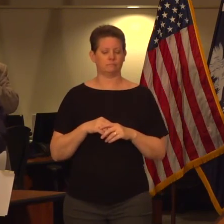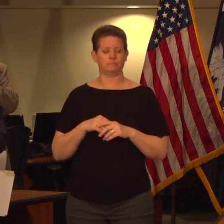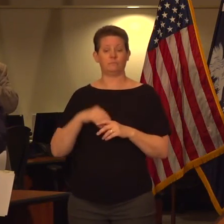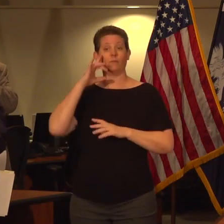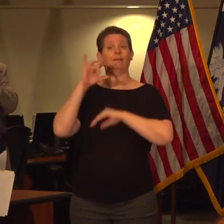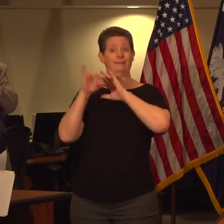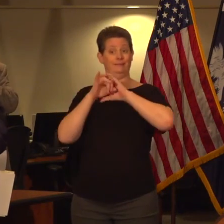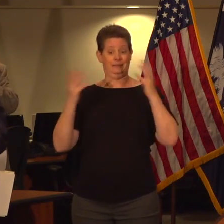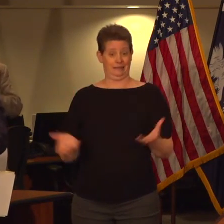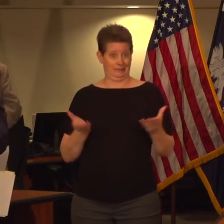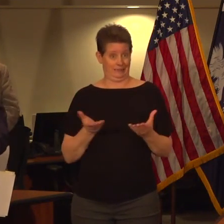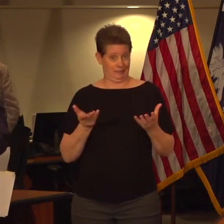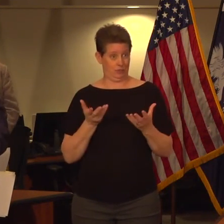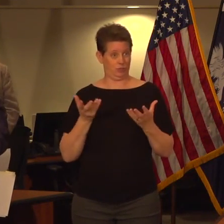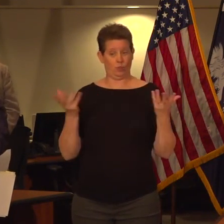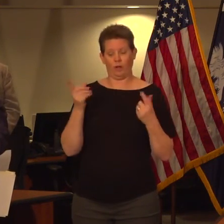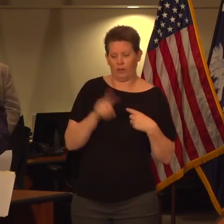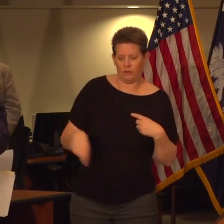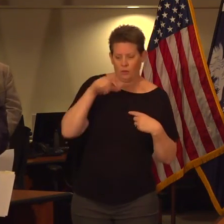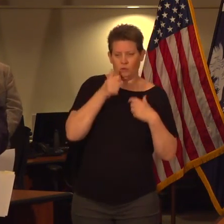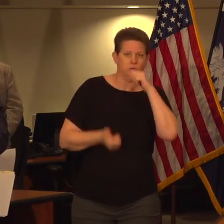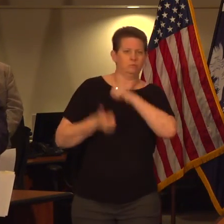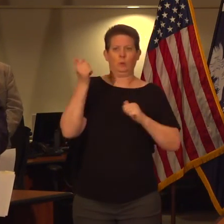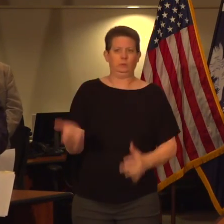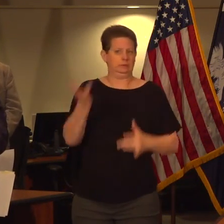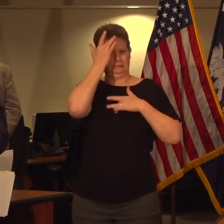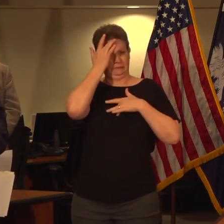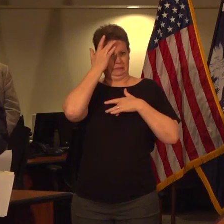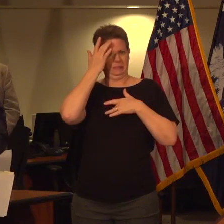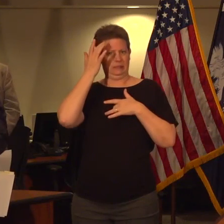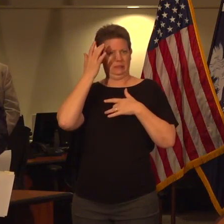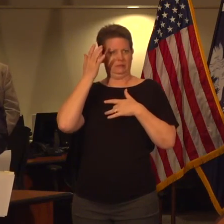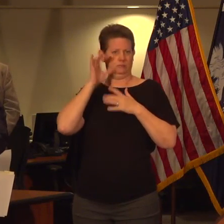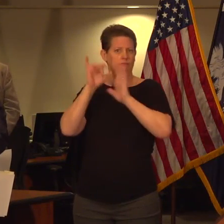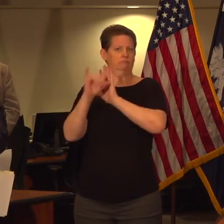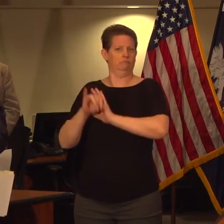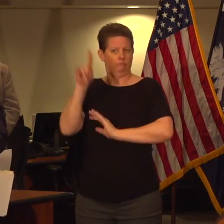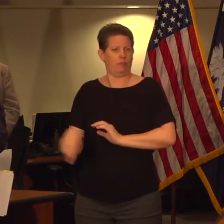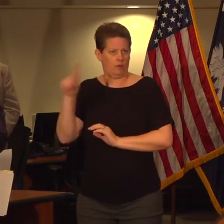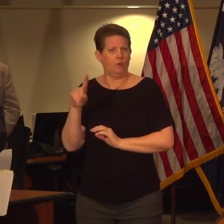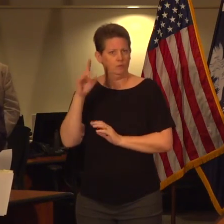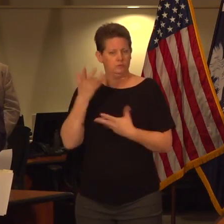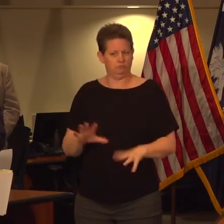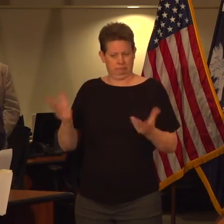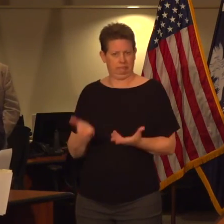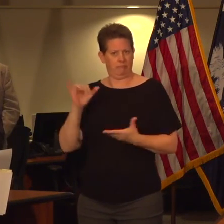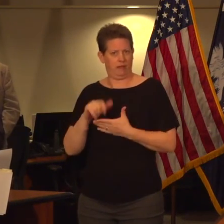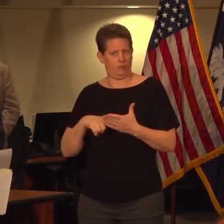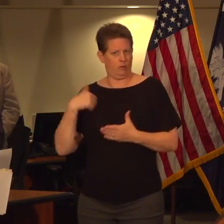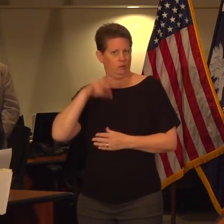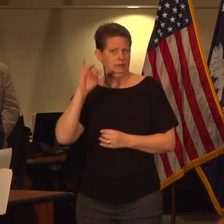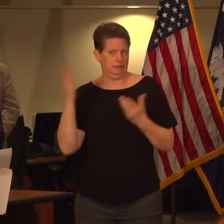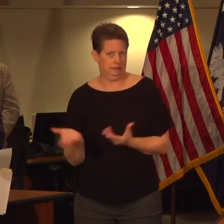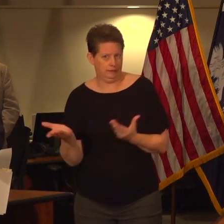here, like in other places, is those who were the sickest because they were in the hospital. And so my response is